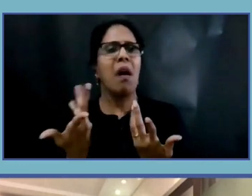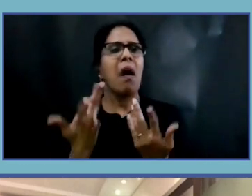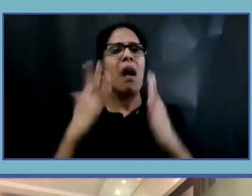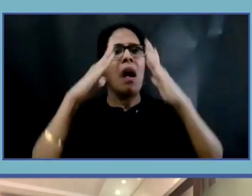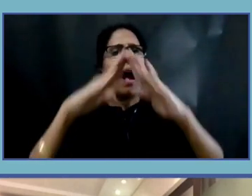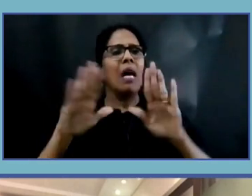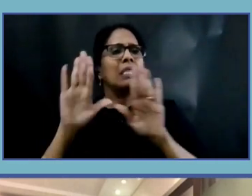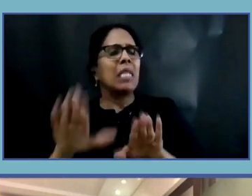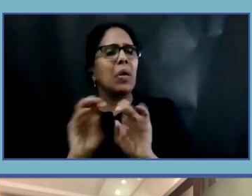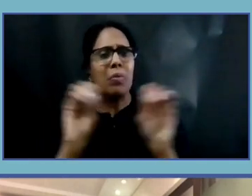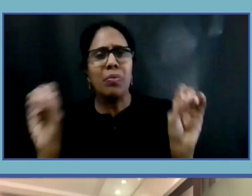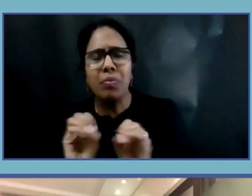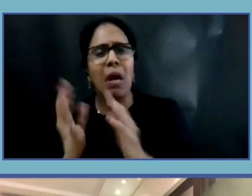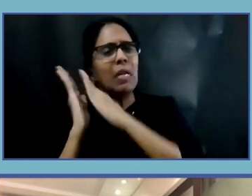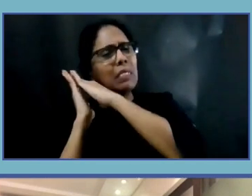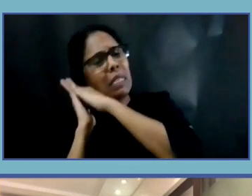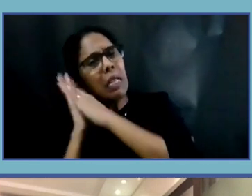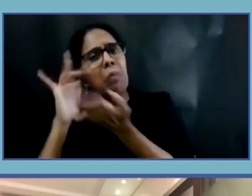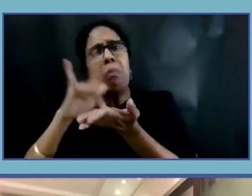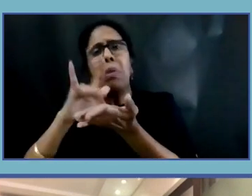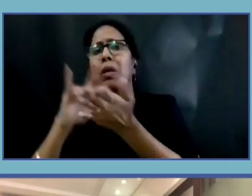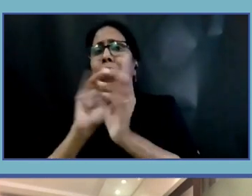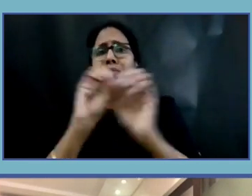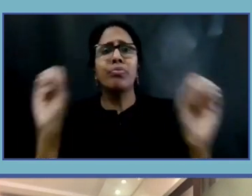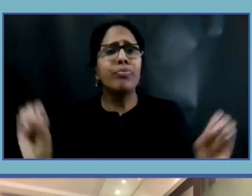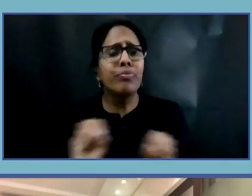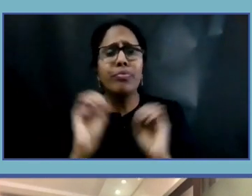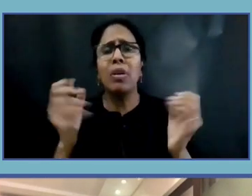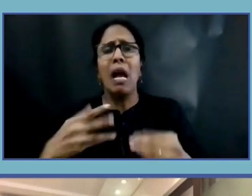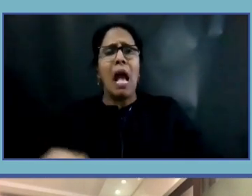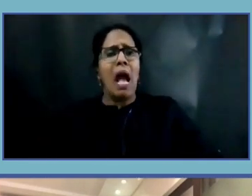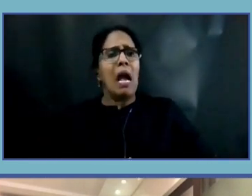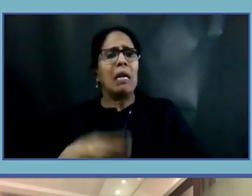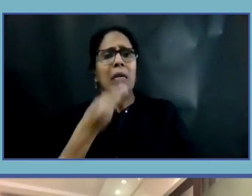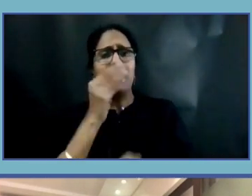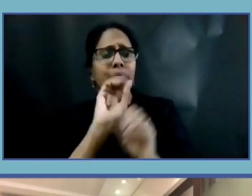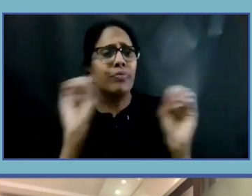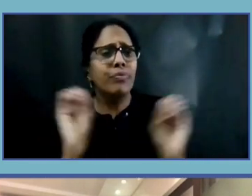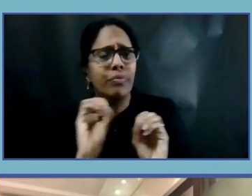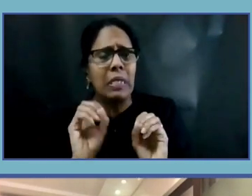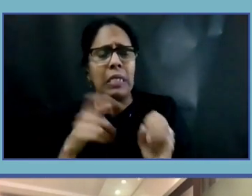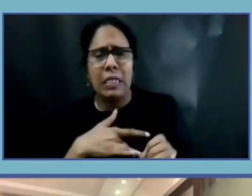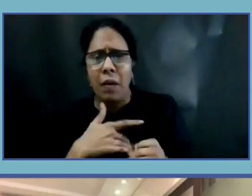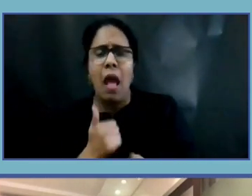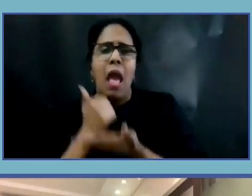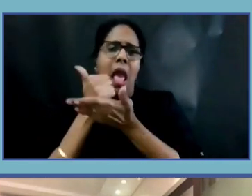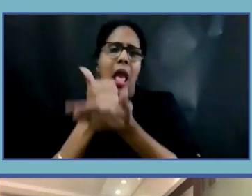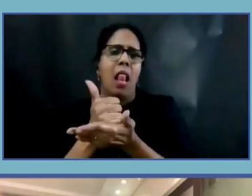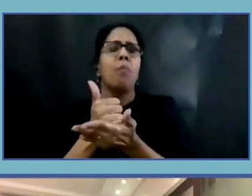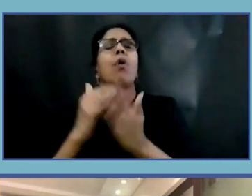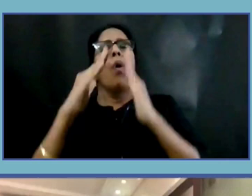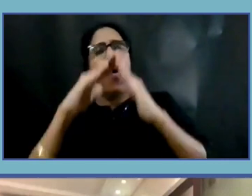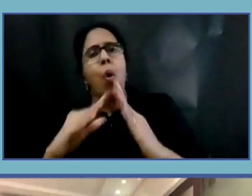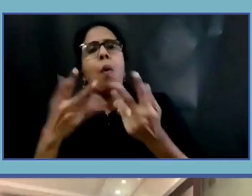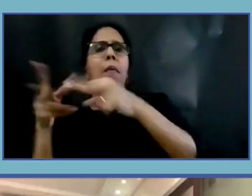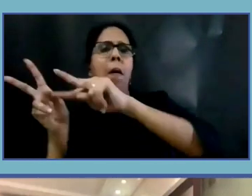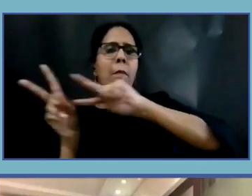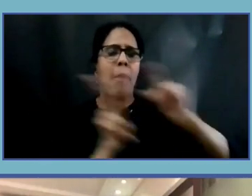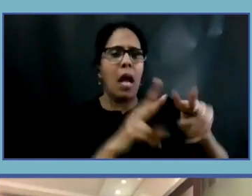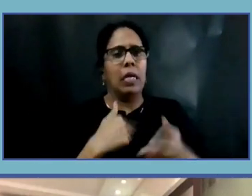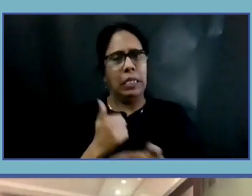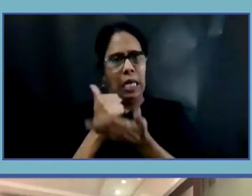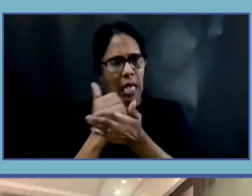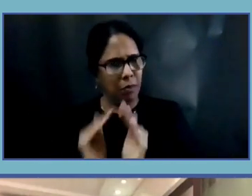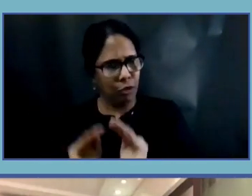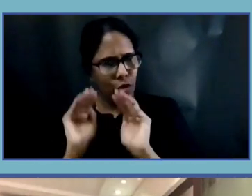no place to sleep. So that's the first lot of people. I helped them go back to their natives. And from there, the whole journey started, when